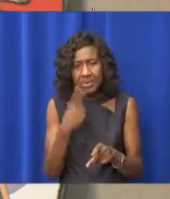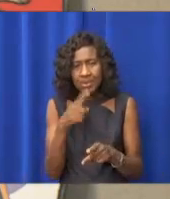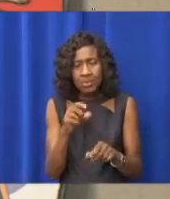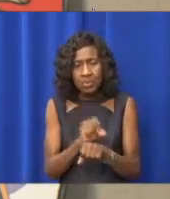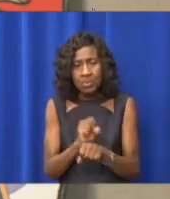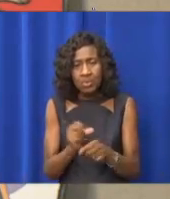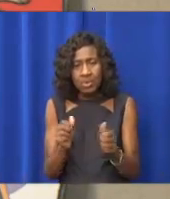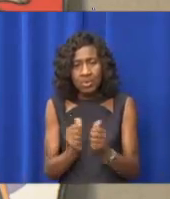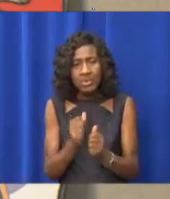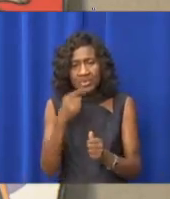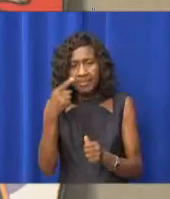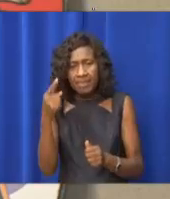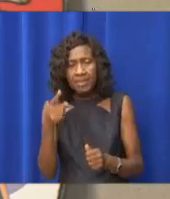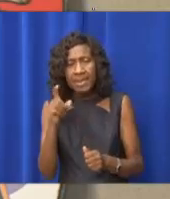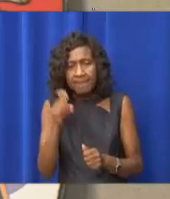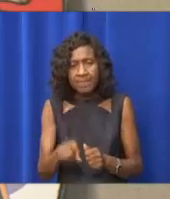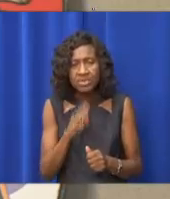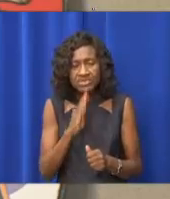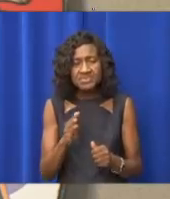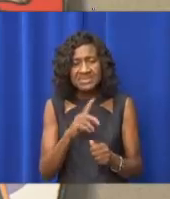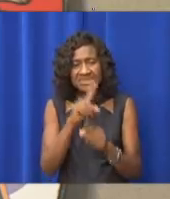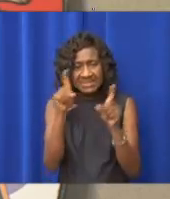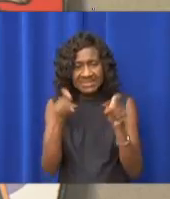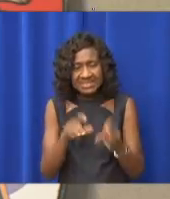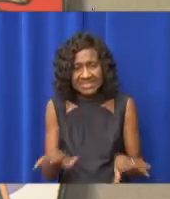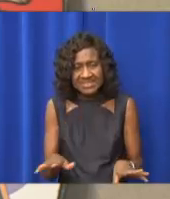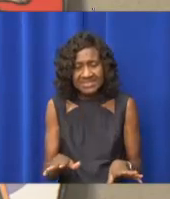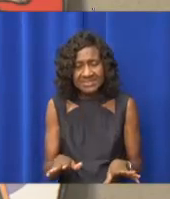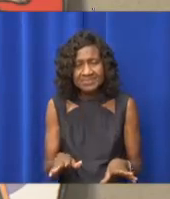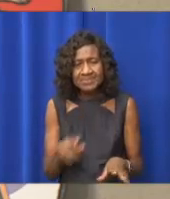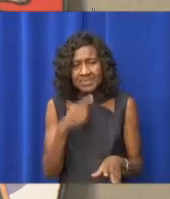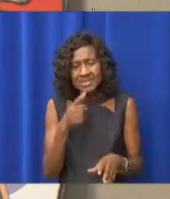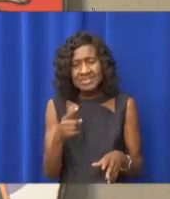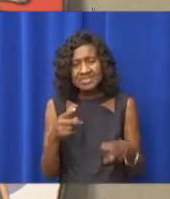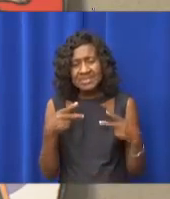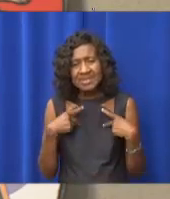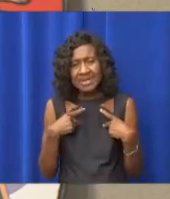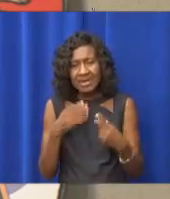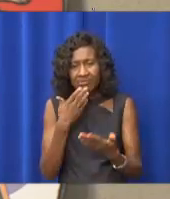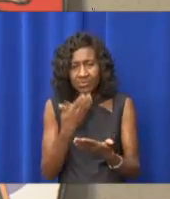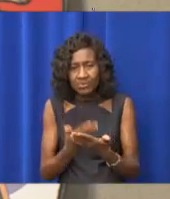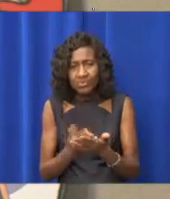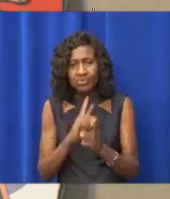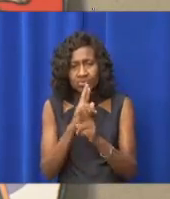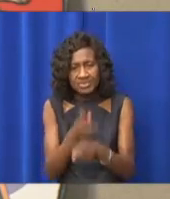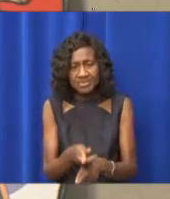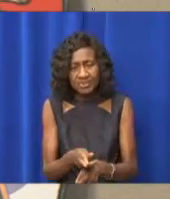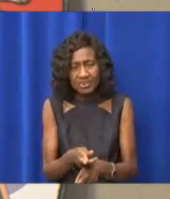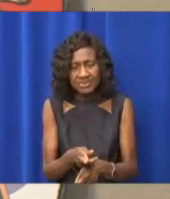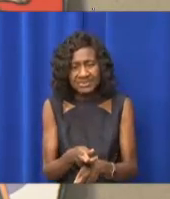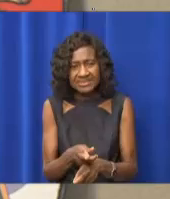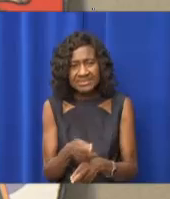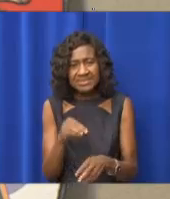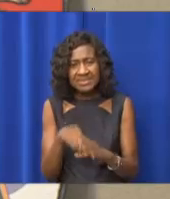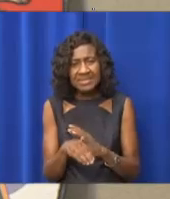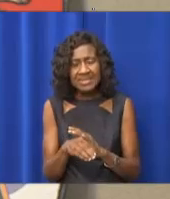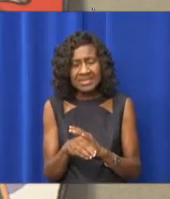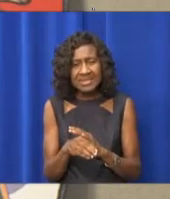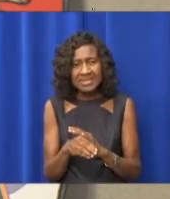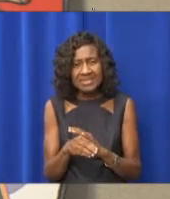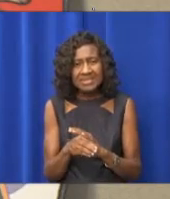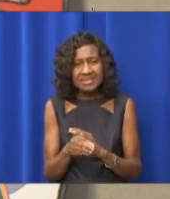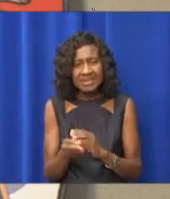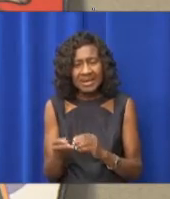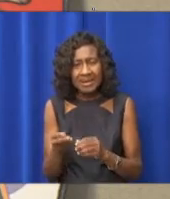today that we've had really good response in recent days. So I don't see that as a particular issue now. But